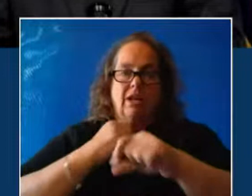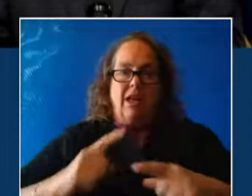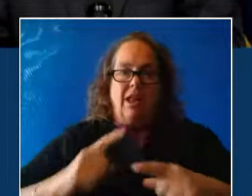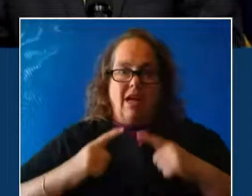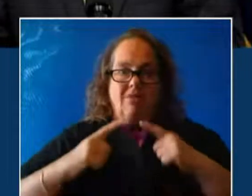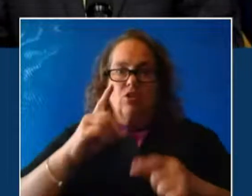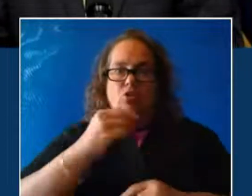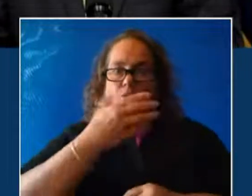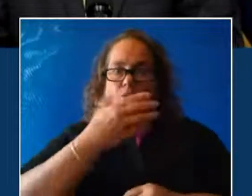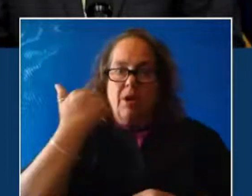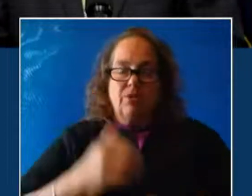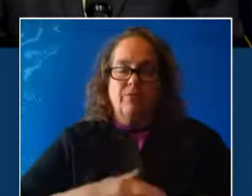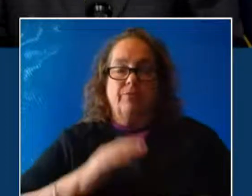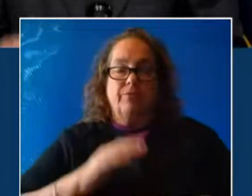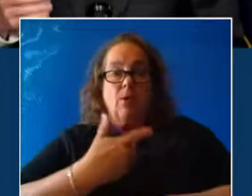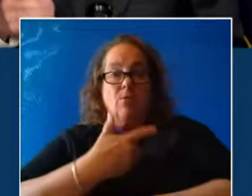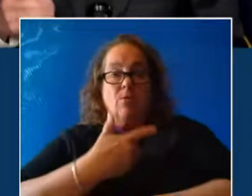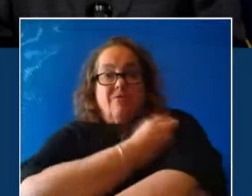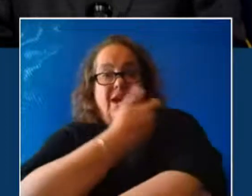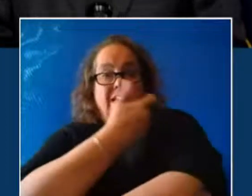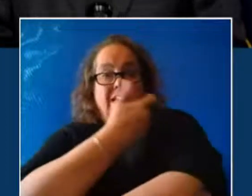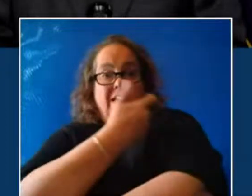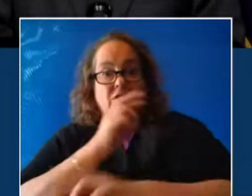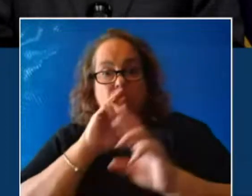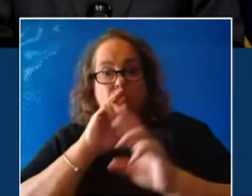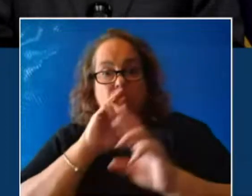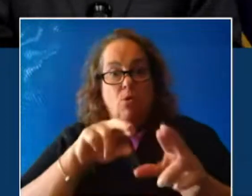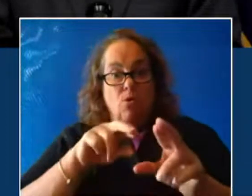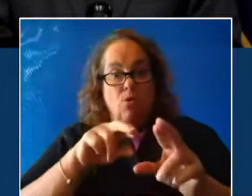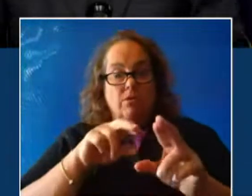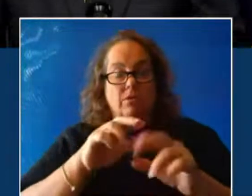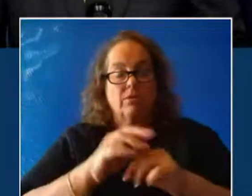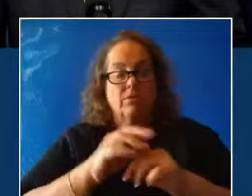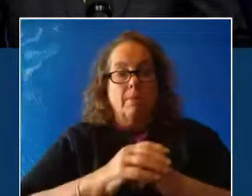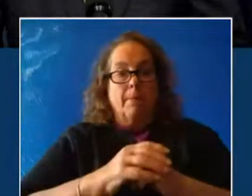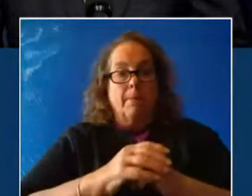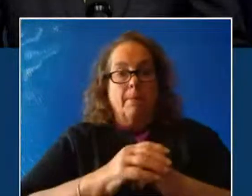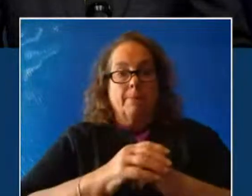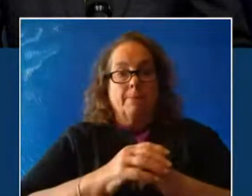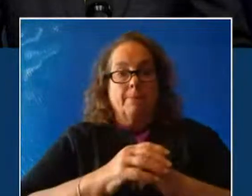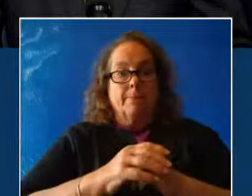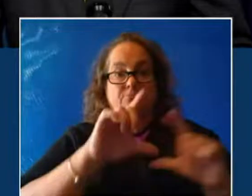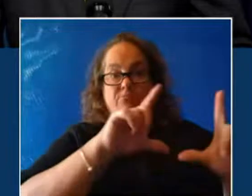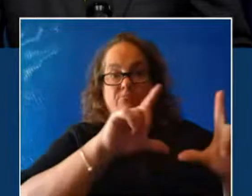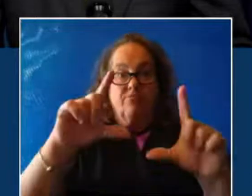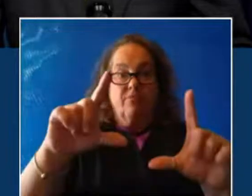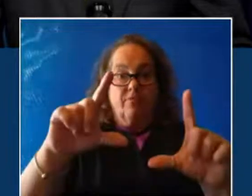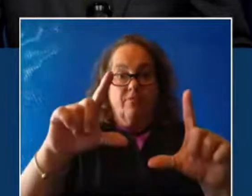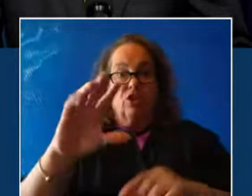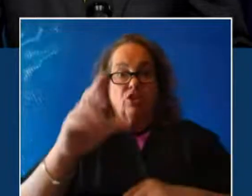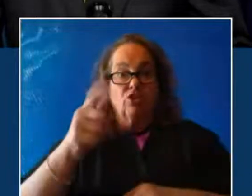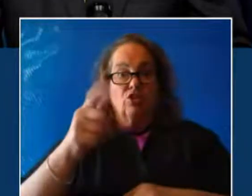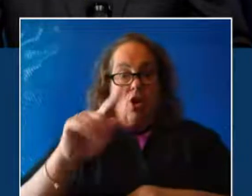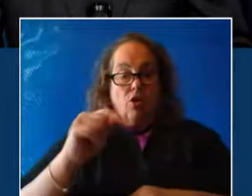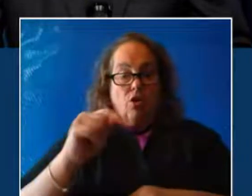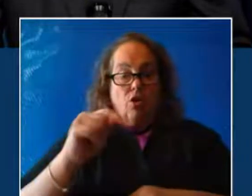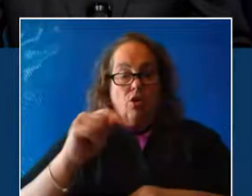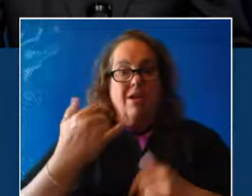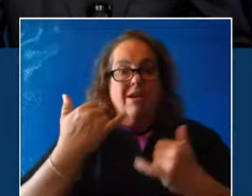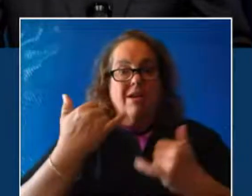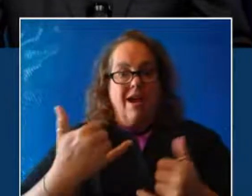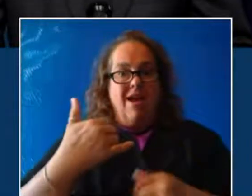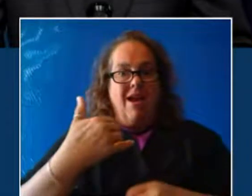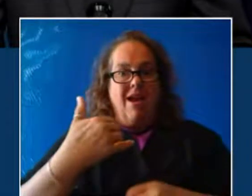today. If we show chart 1, table 1, we now have over